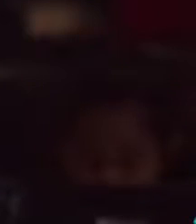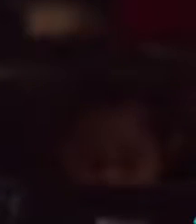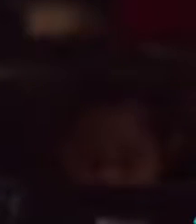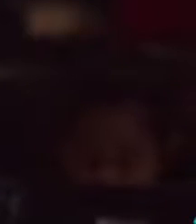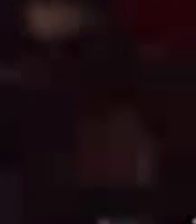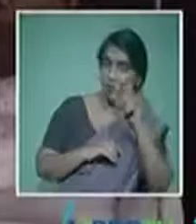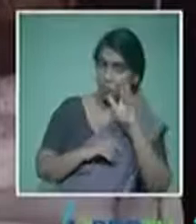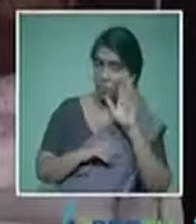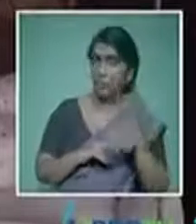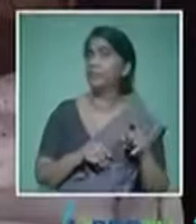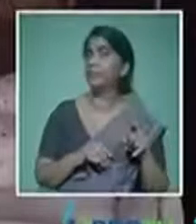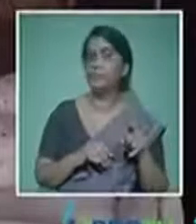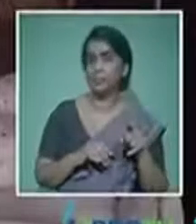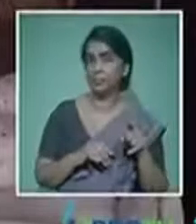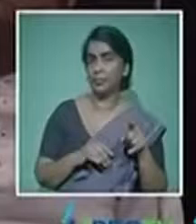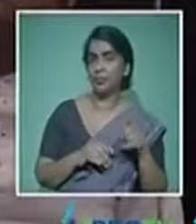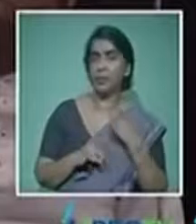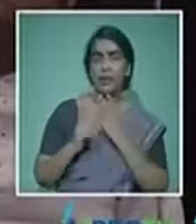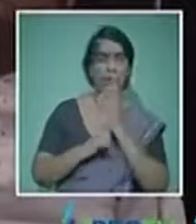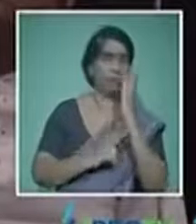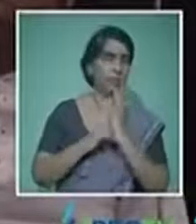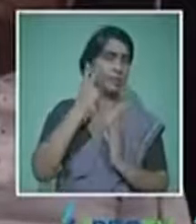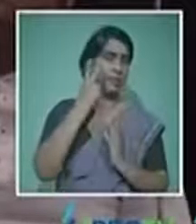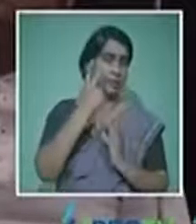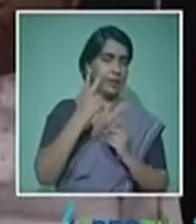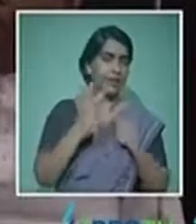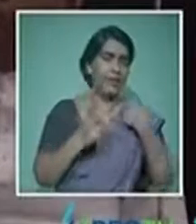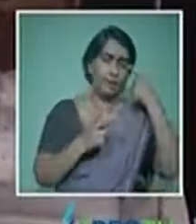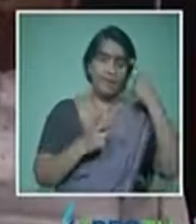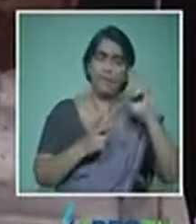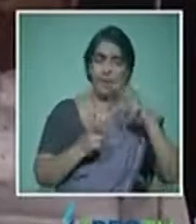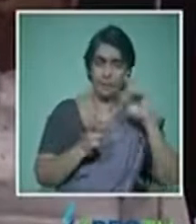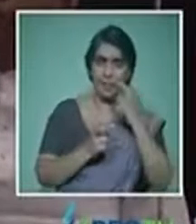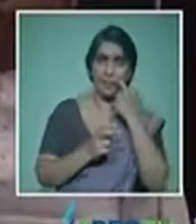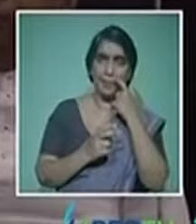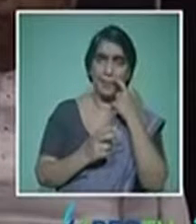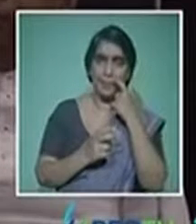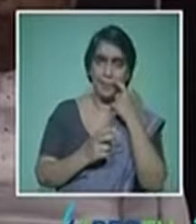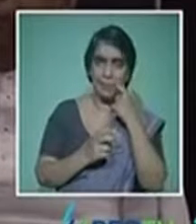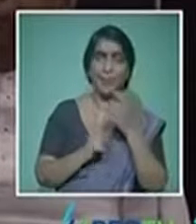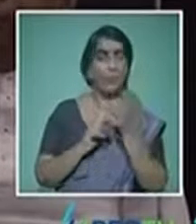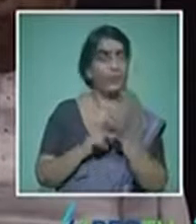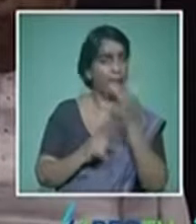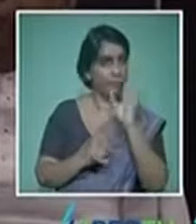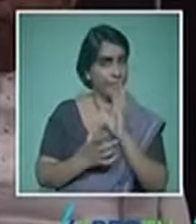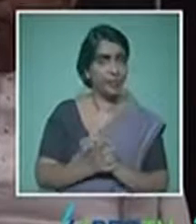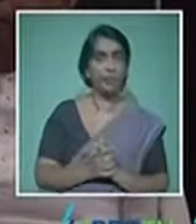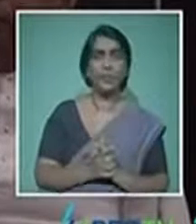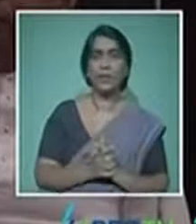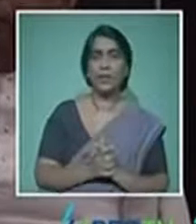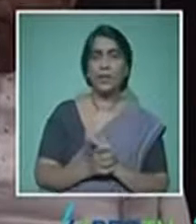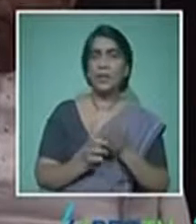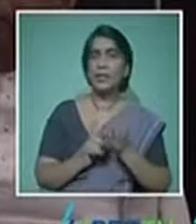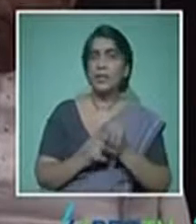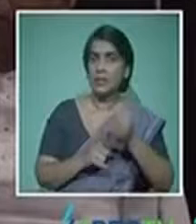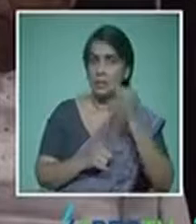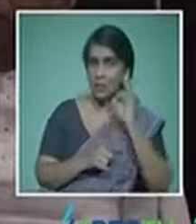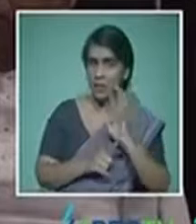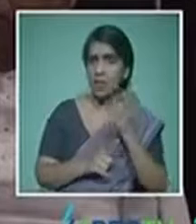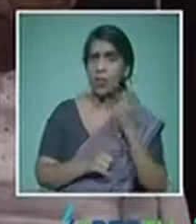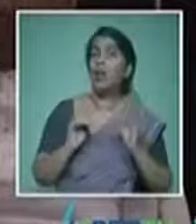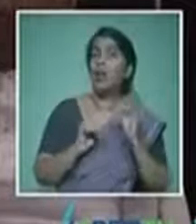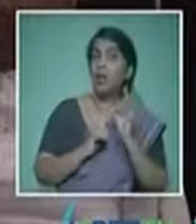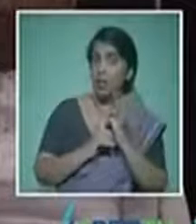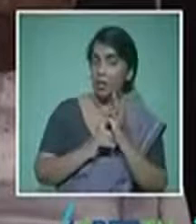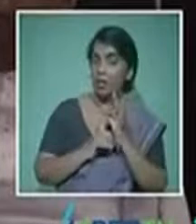said that if one questions why we are in this situation and they are trying to reason out the incidents of the recent